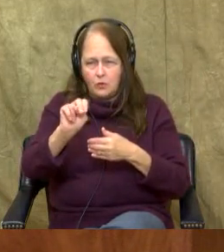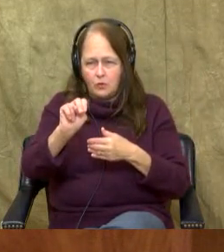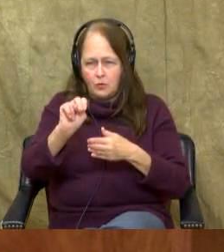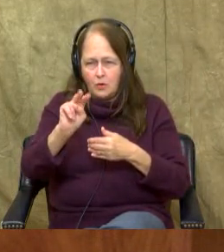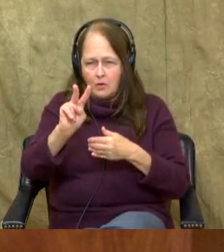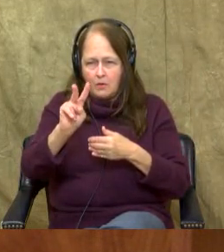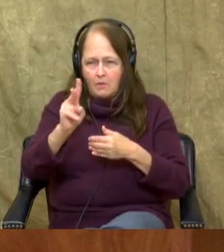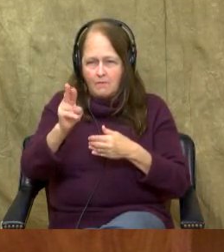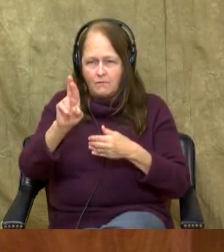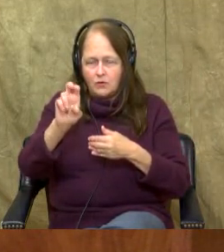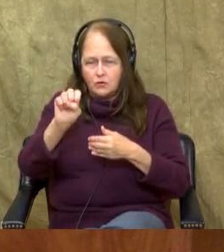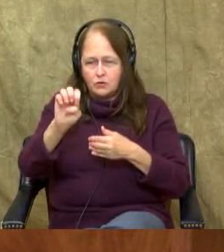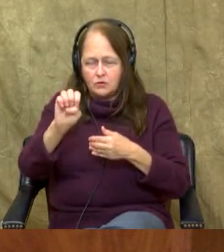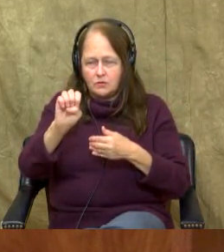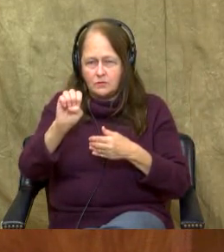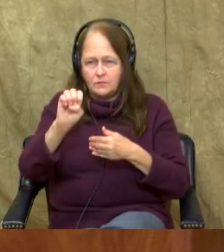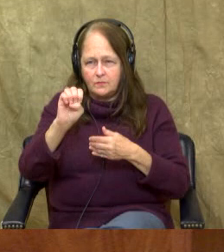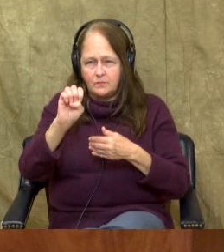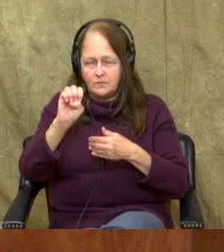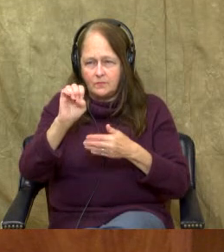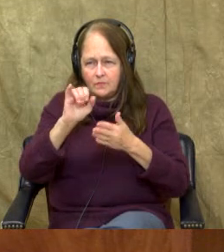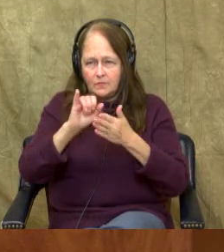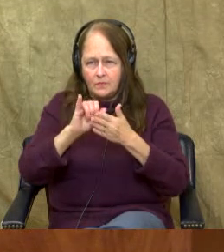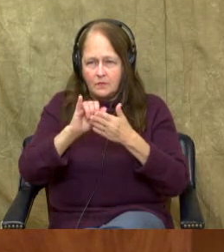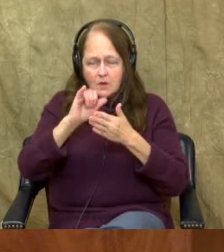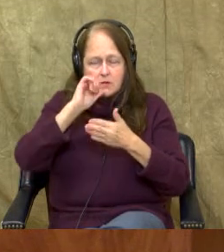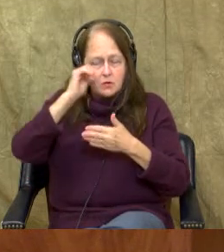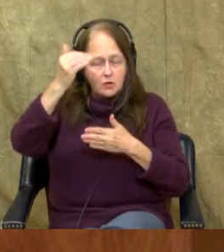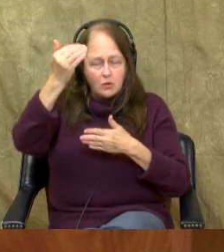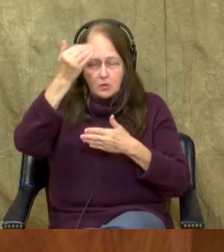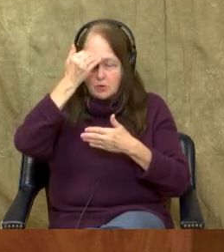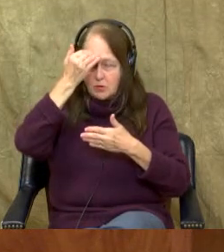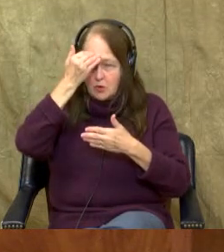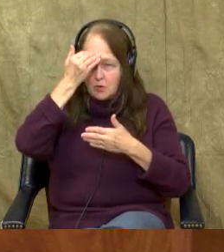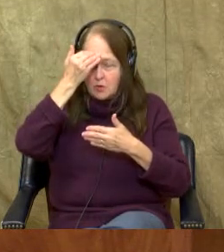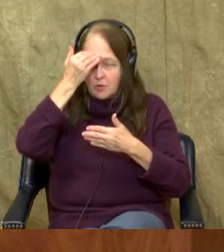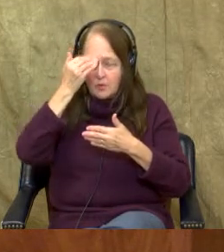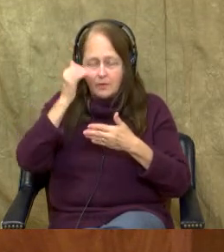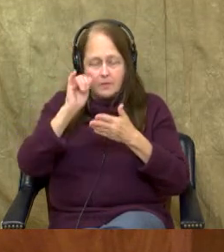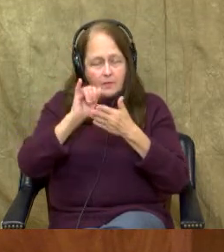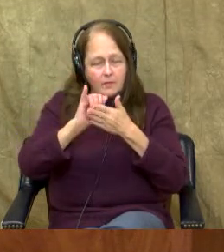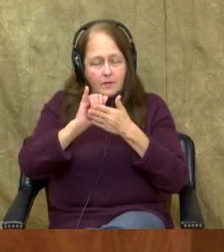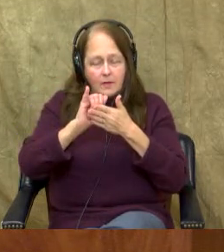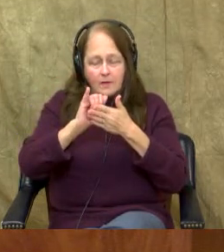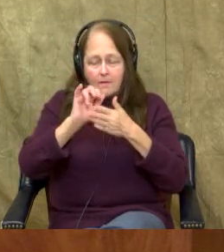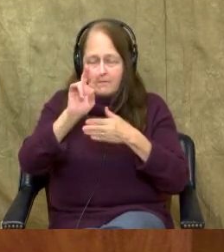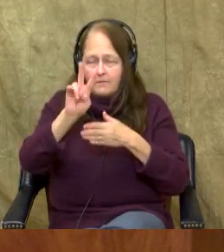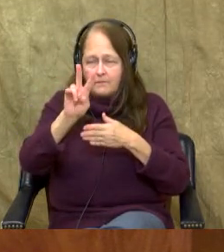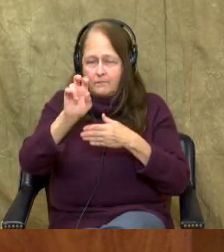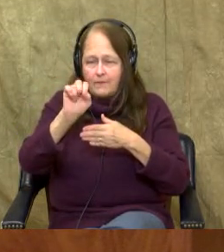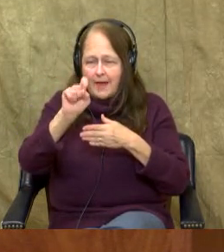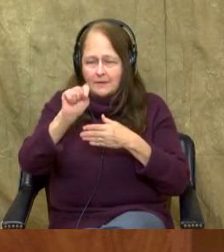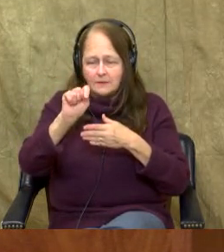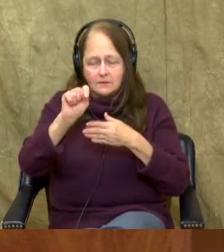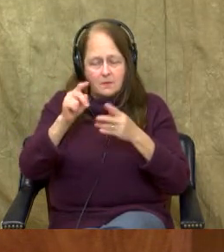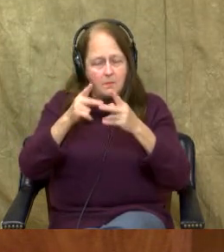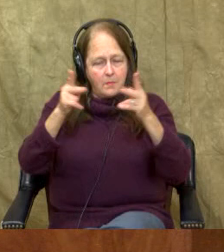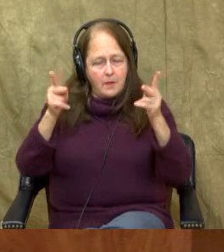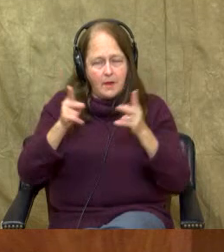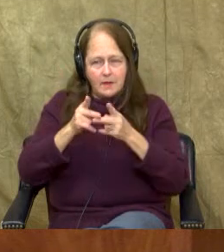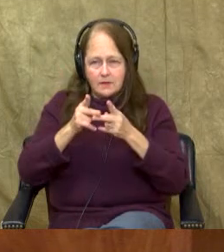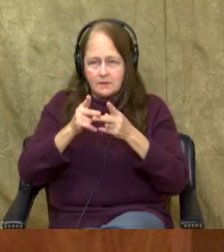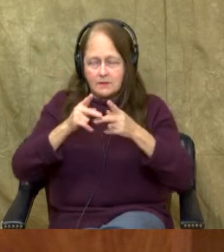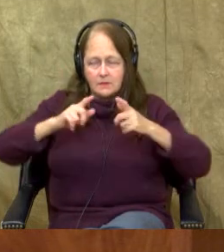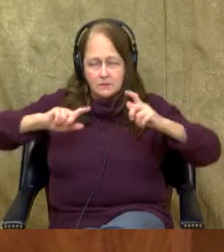Ben replies by stating he doesn't know because the universe is a vast place. It's